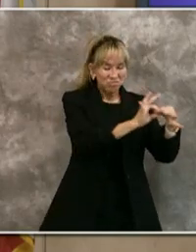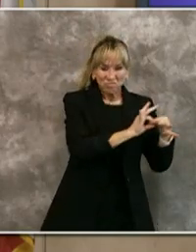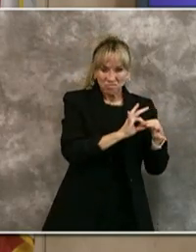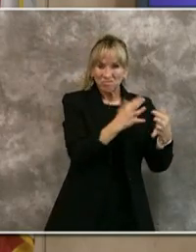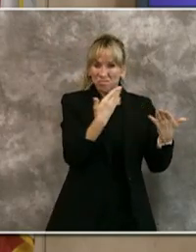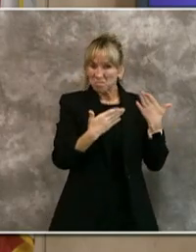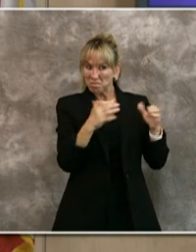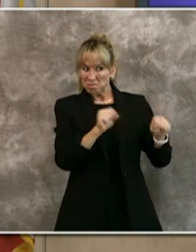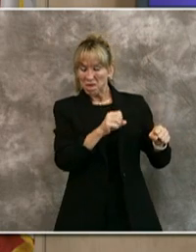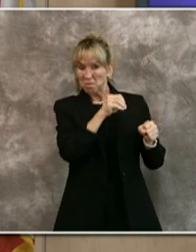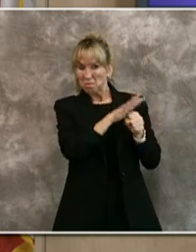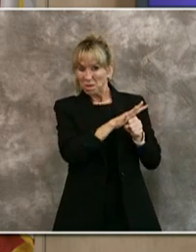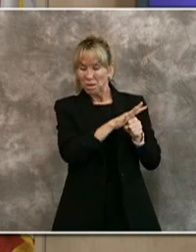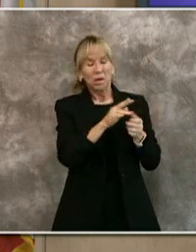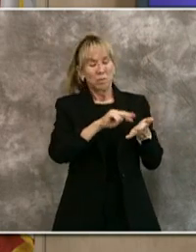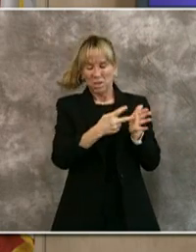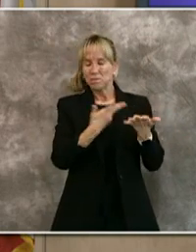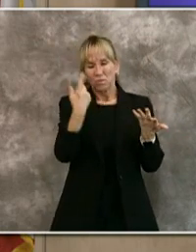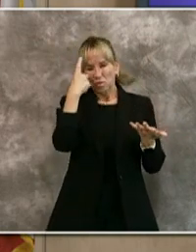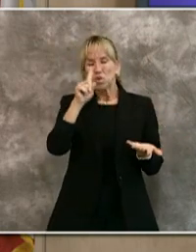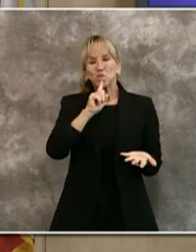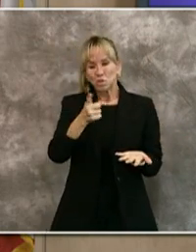us jointly